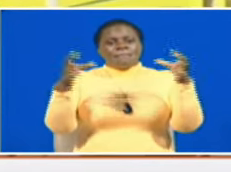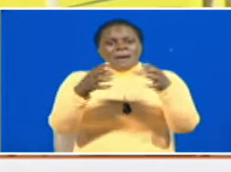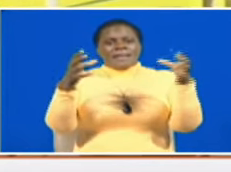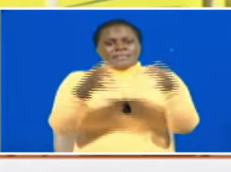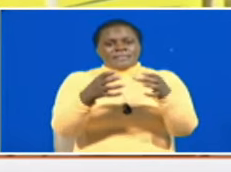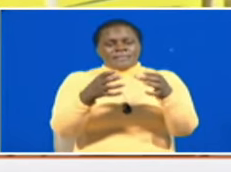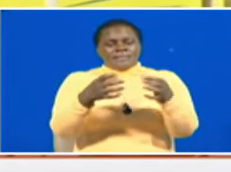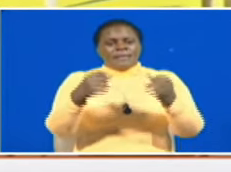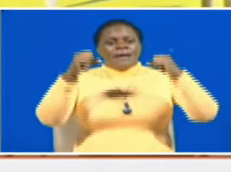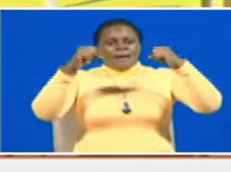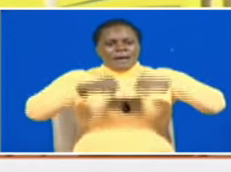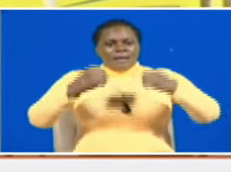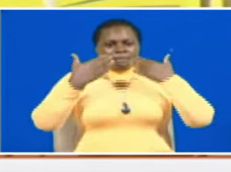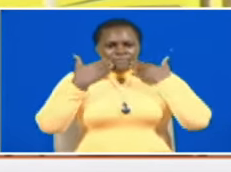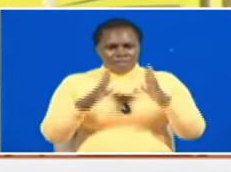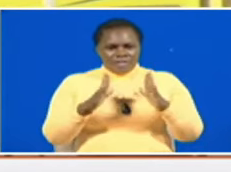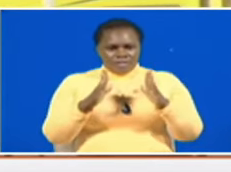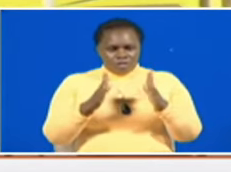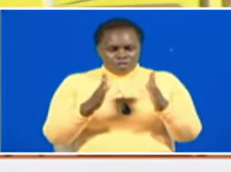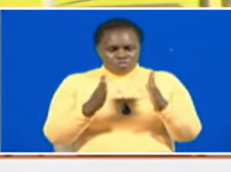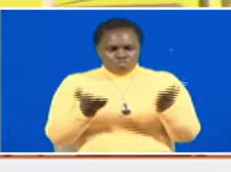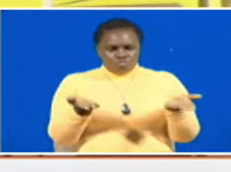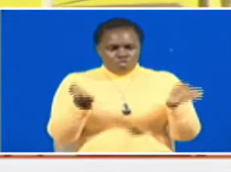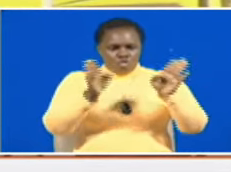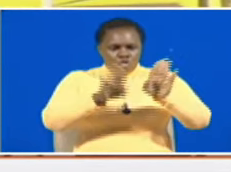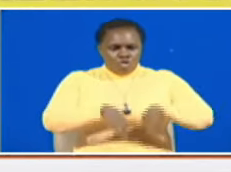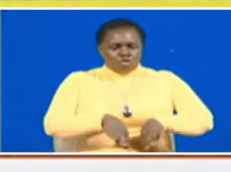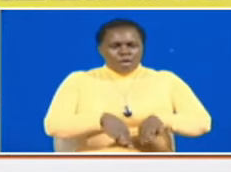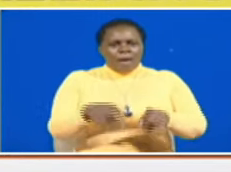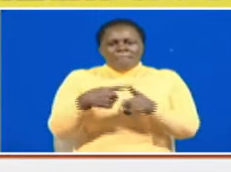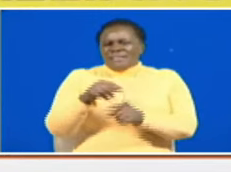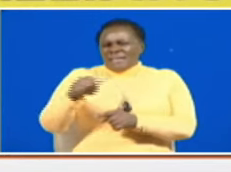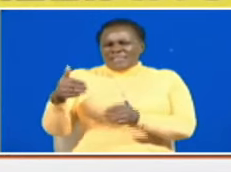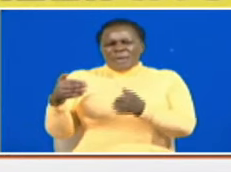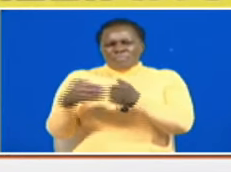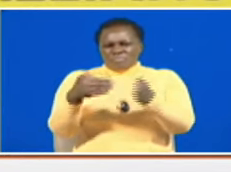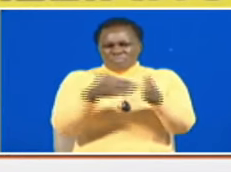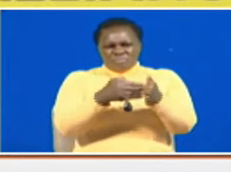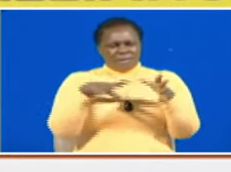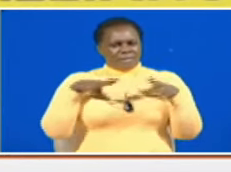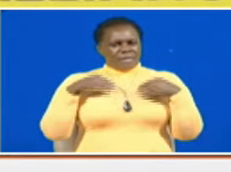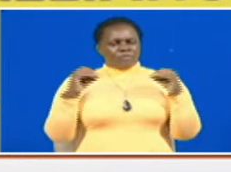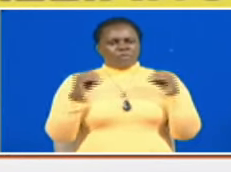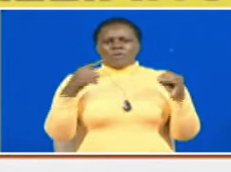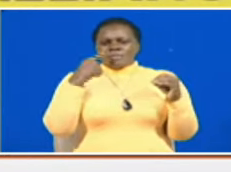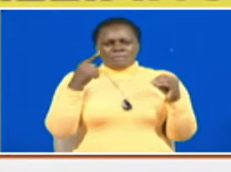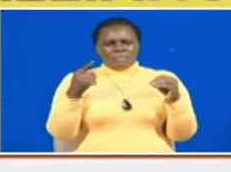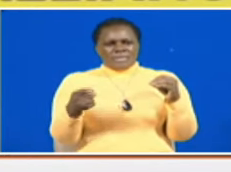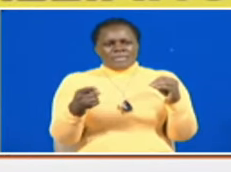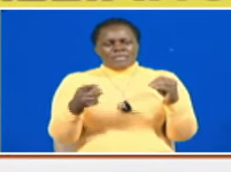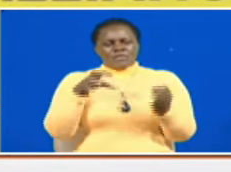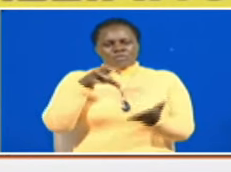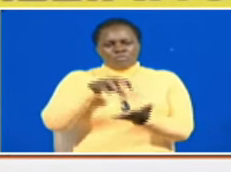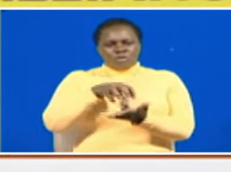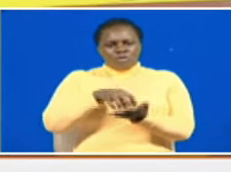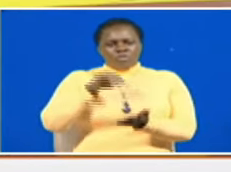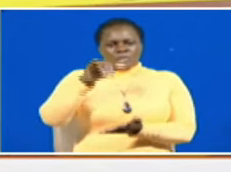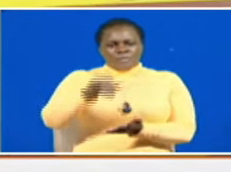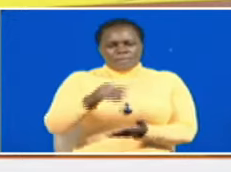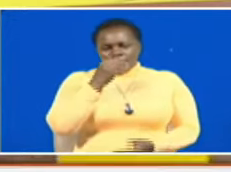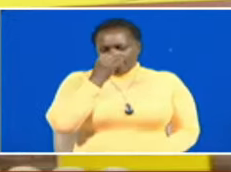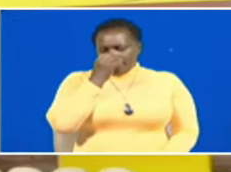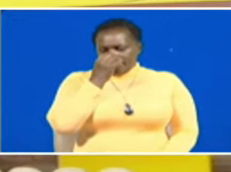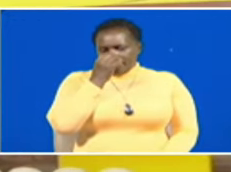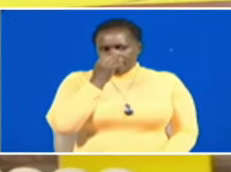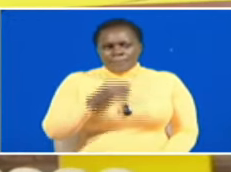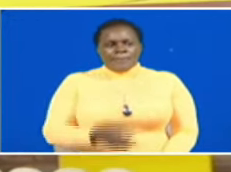have signed an agreement with UDA to fold, but the major parties have resisted the pressure, preferring the status quo. Emmanuel To, KT